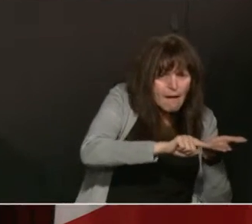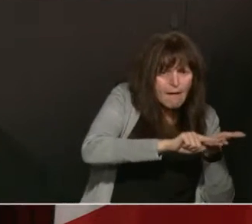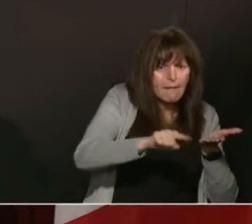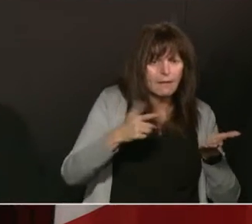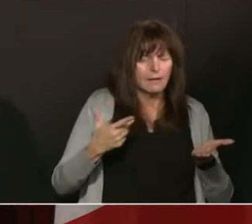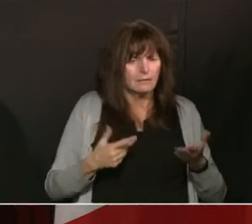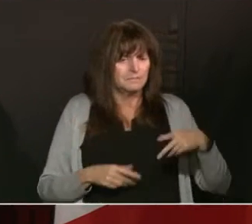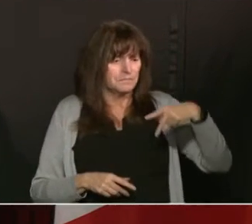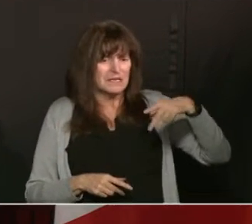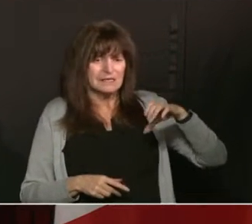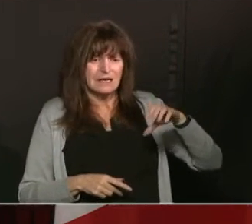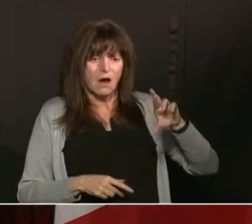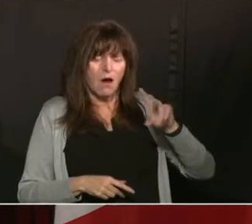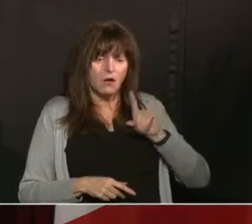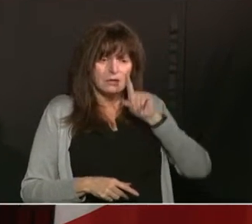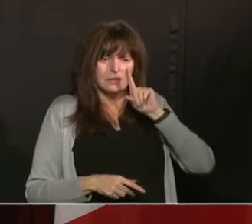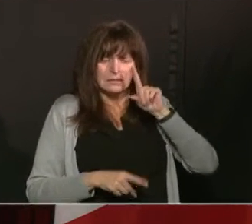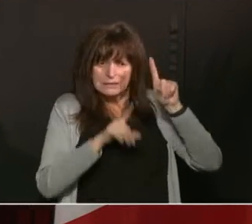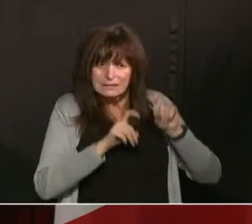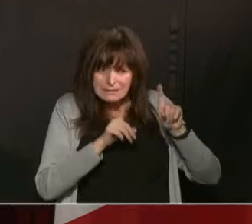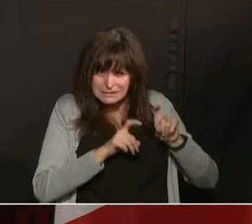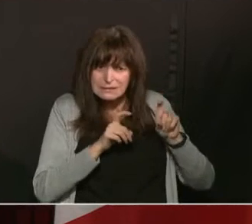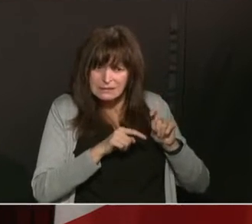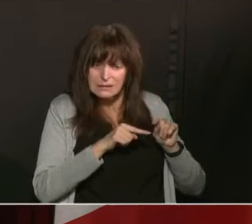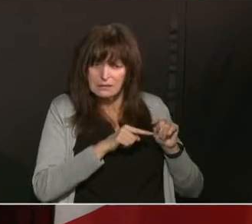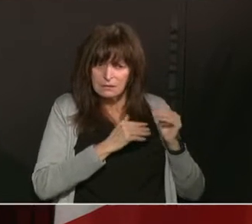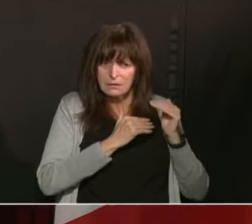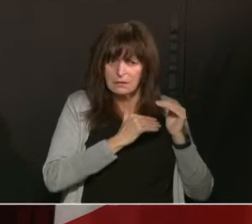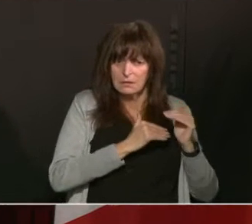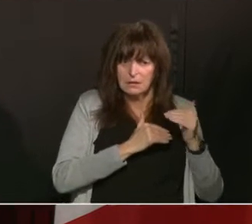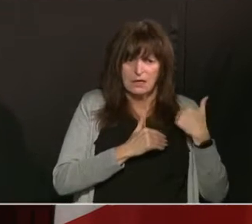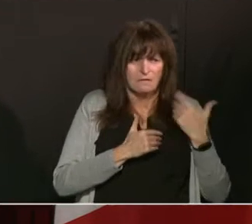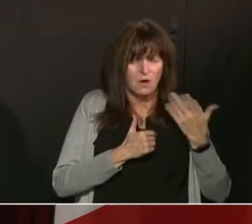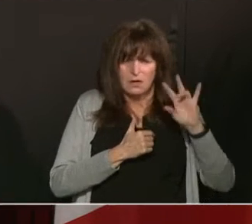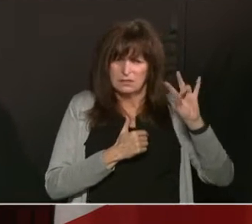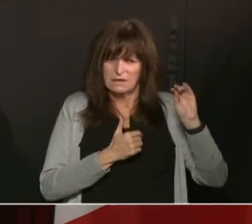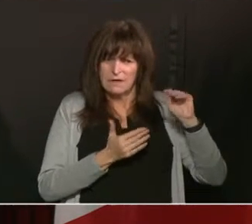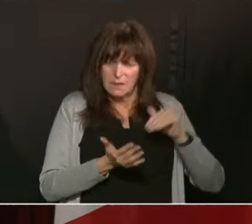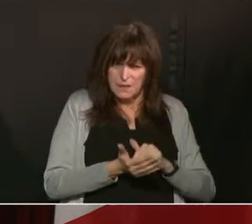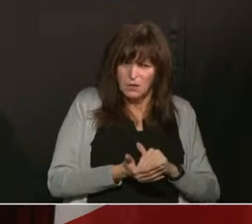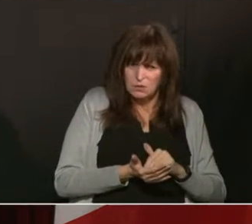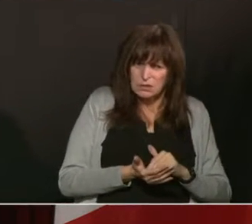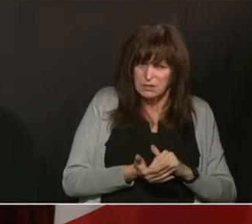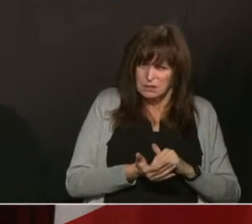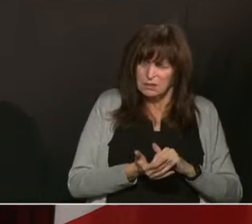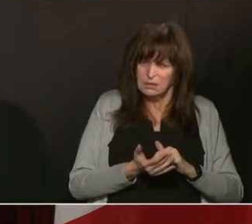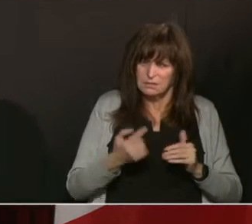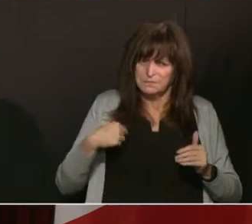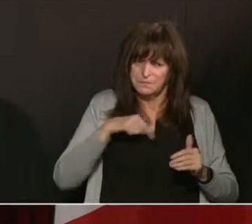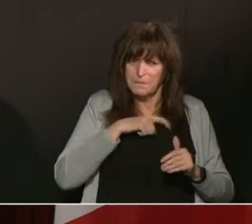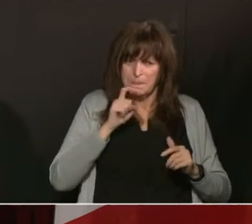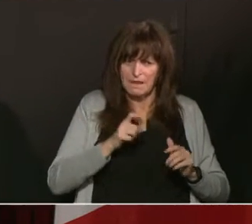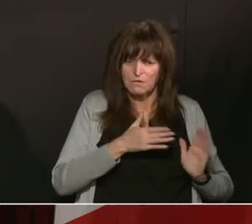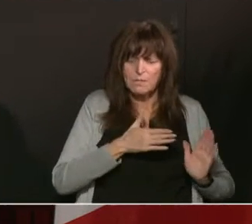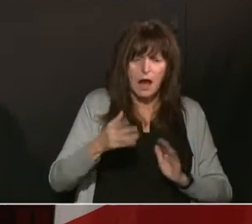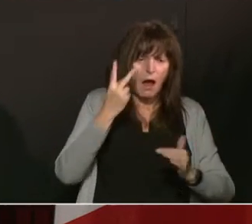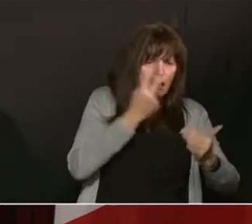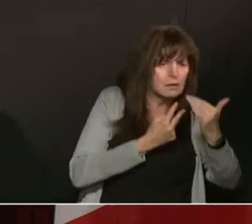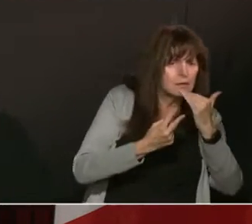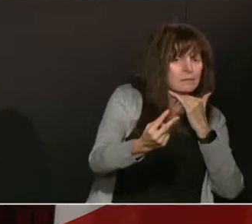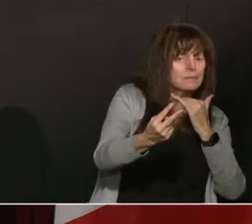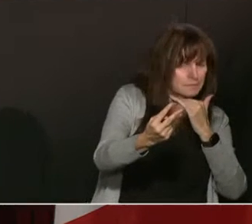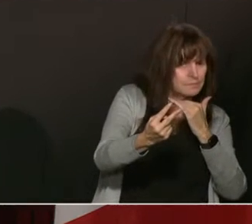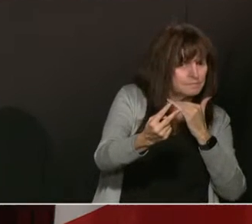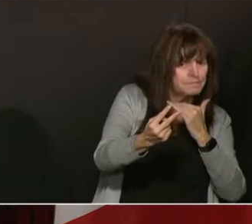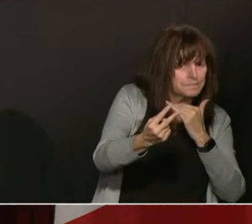limited supply as well, 70,000. We're not there yet, but we have to think ahead in the weeks ahead of how we'd use